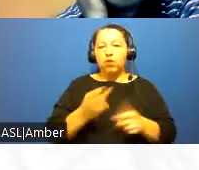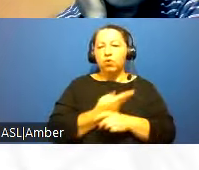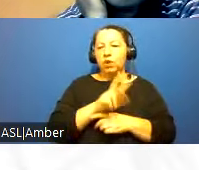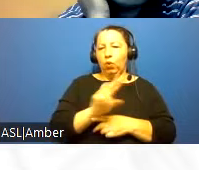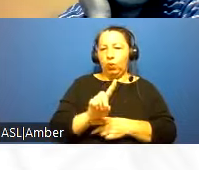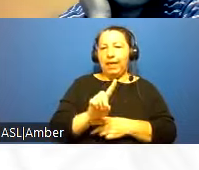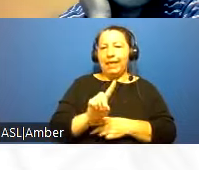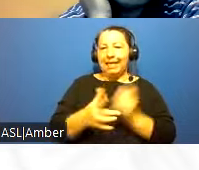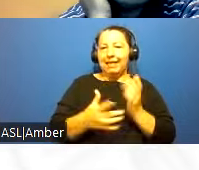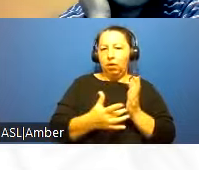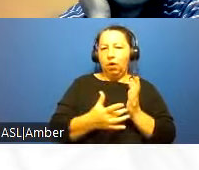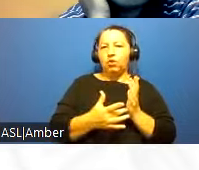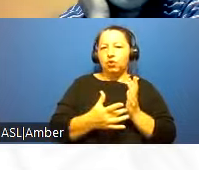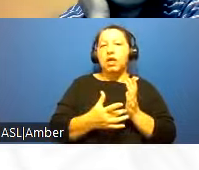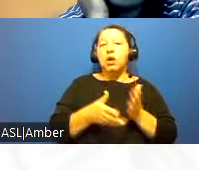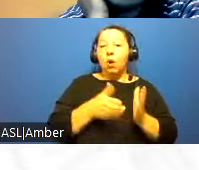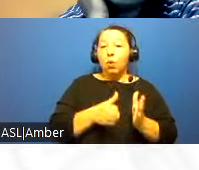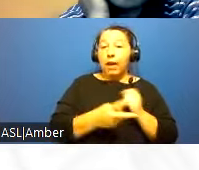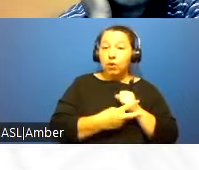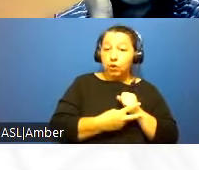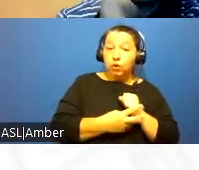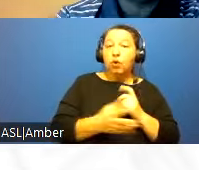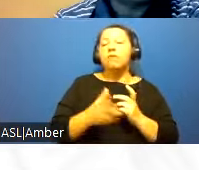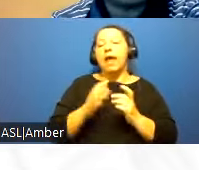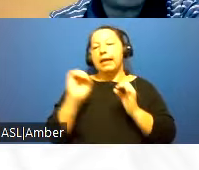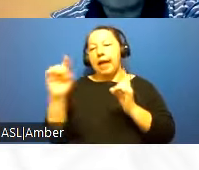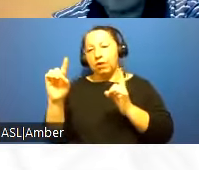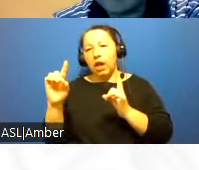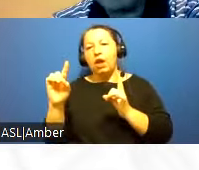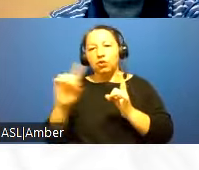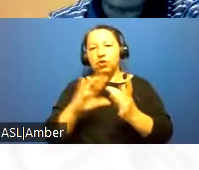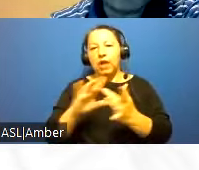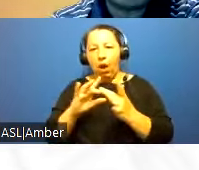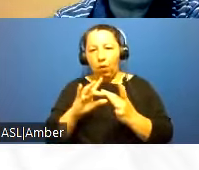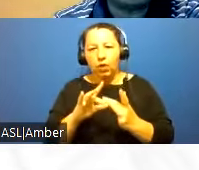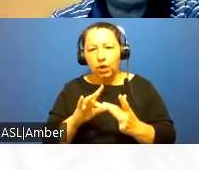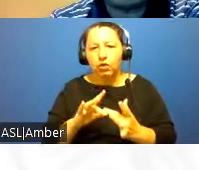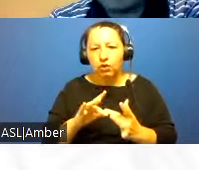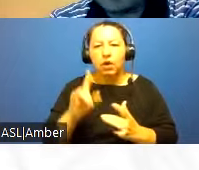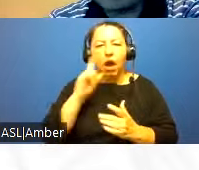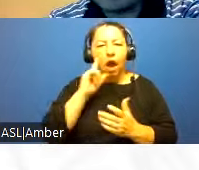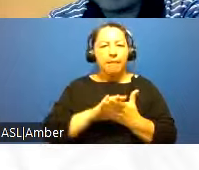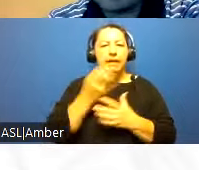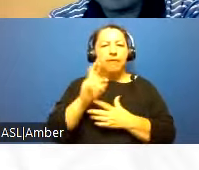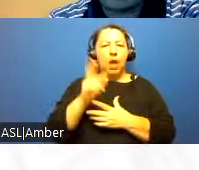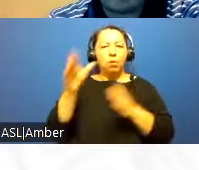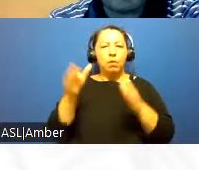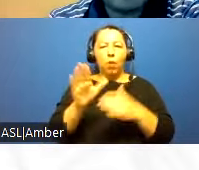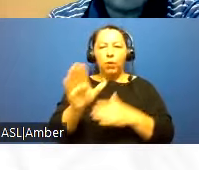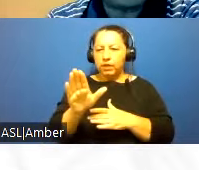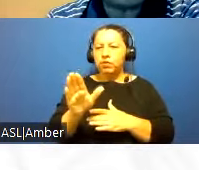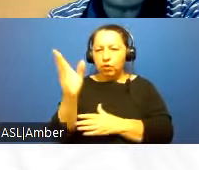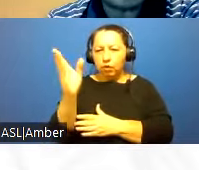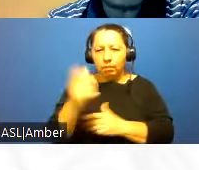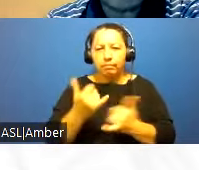of conservation and also as a means of education and outreach. So that's what I think Heather will be focusing on today, her work with